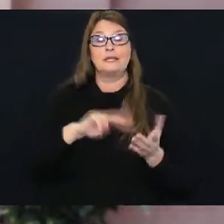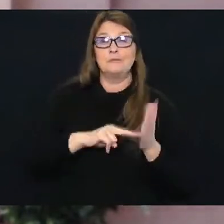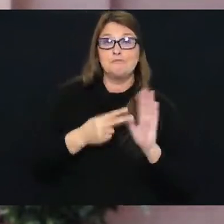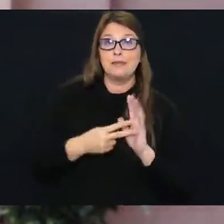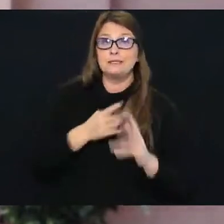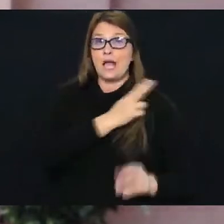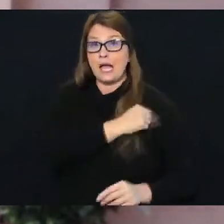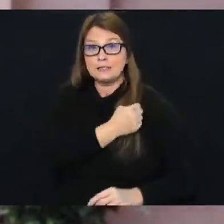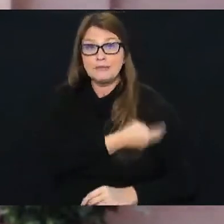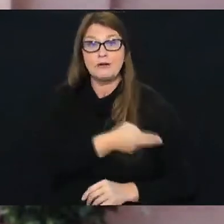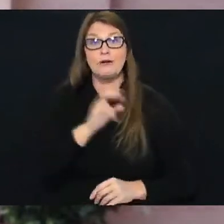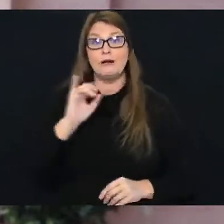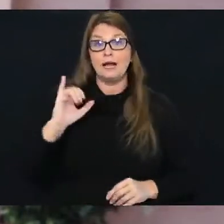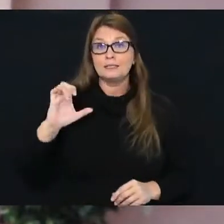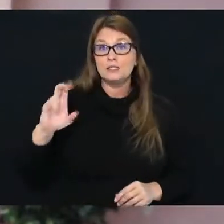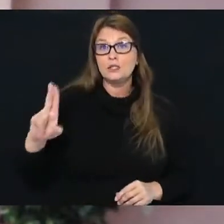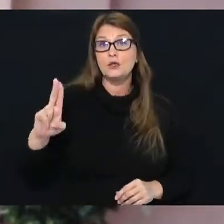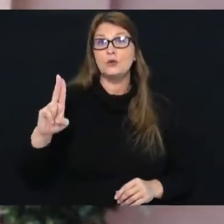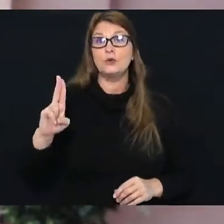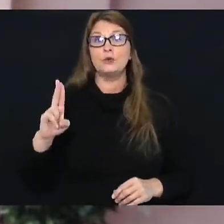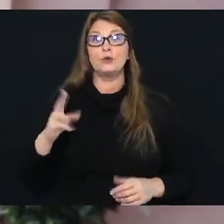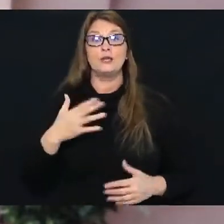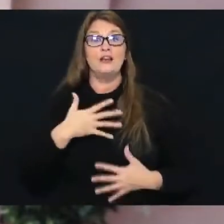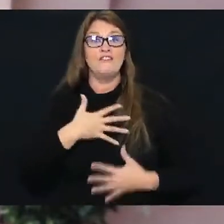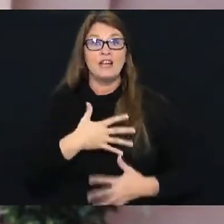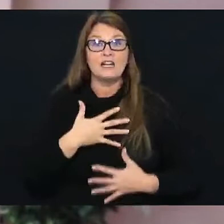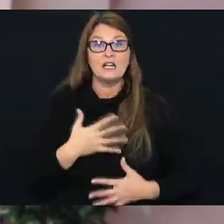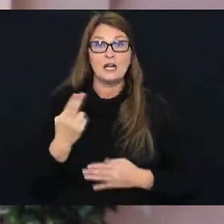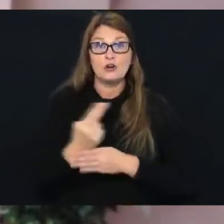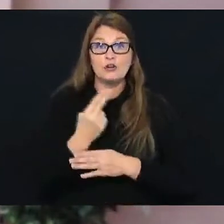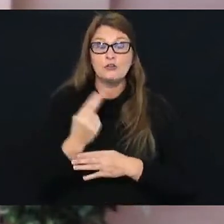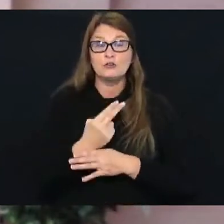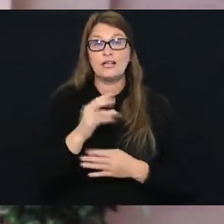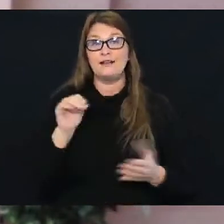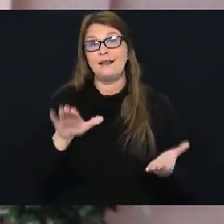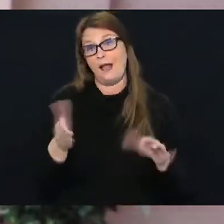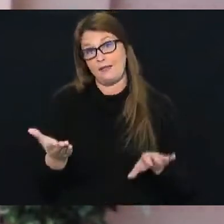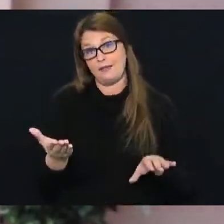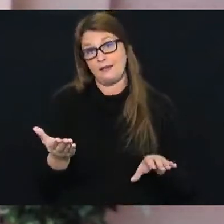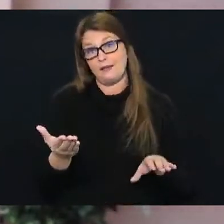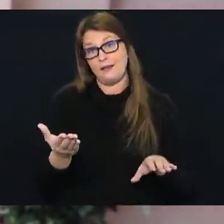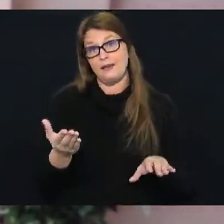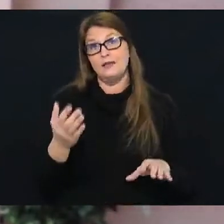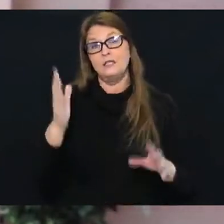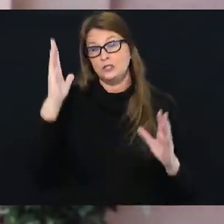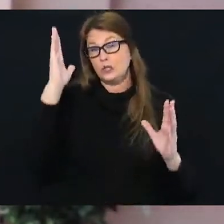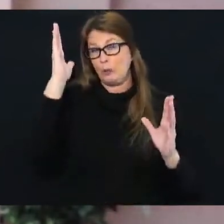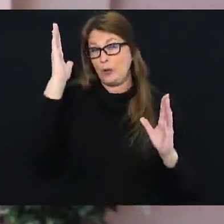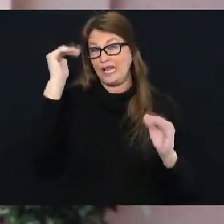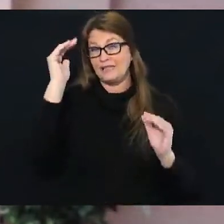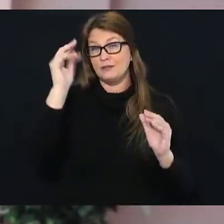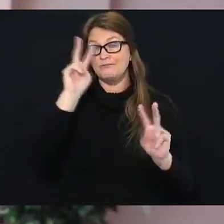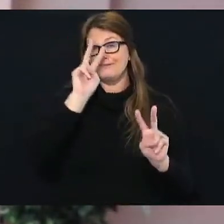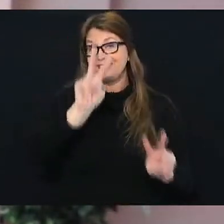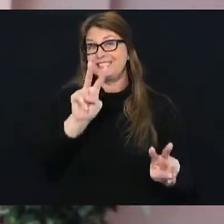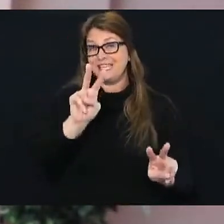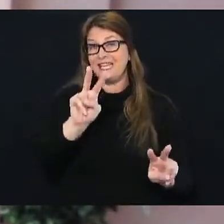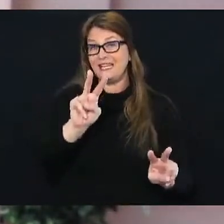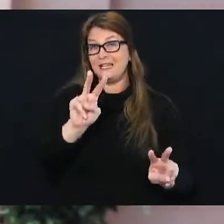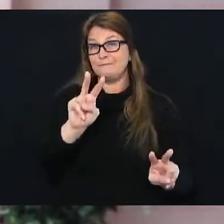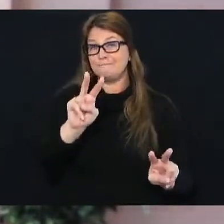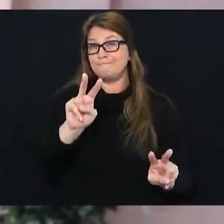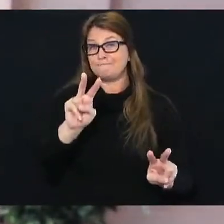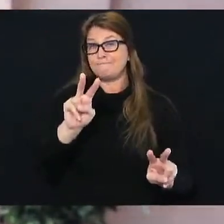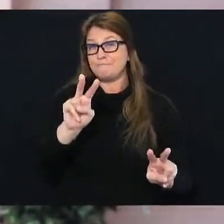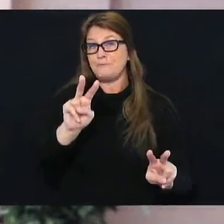hospitalization, ICU admission, ventilator use, and death. So we do anticipate, as we see cases going up and